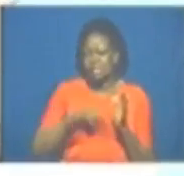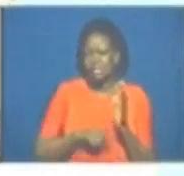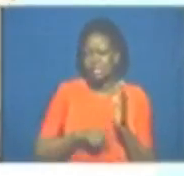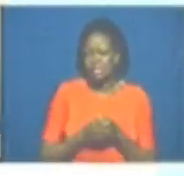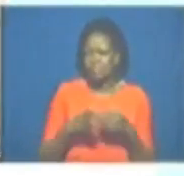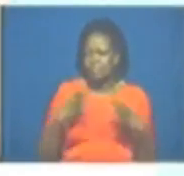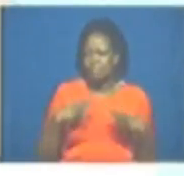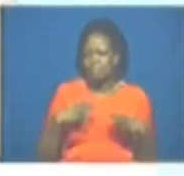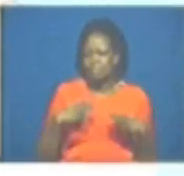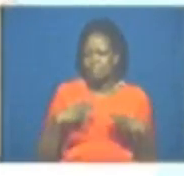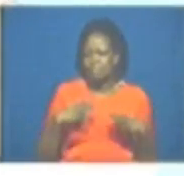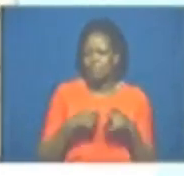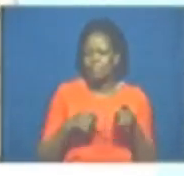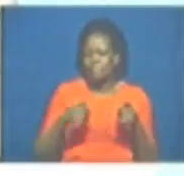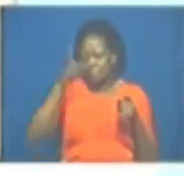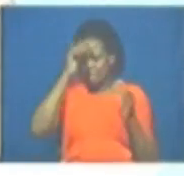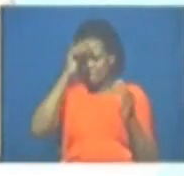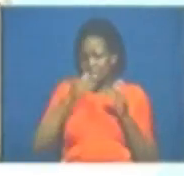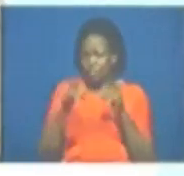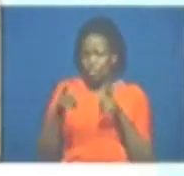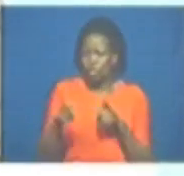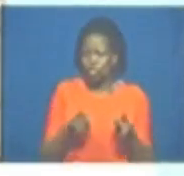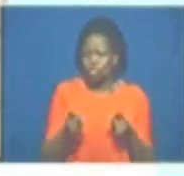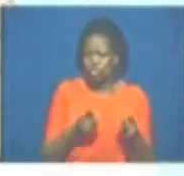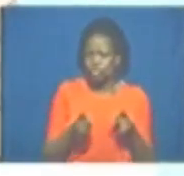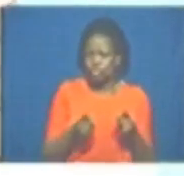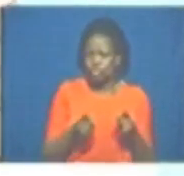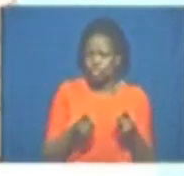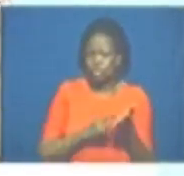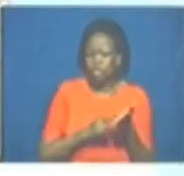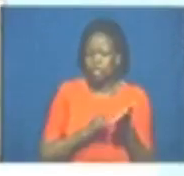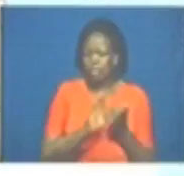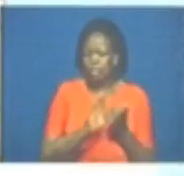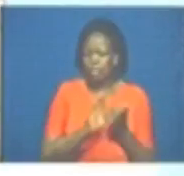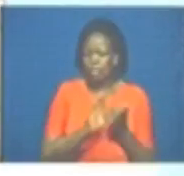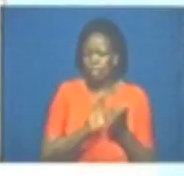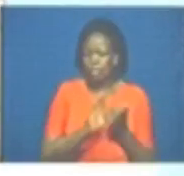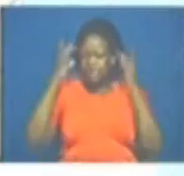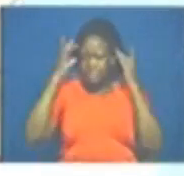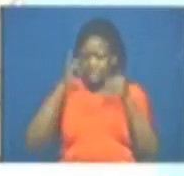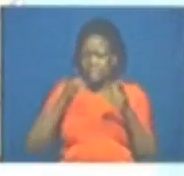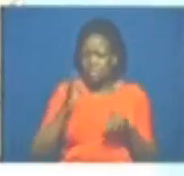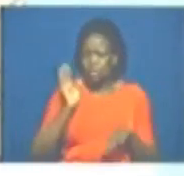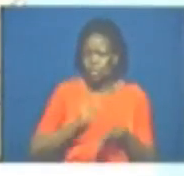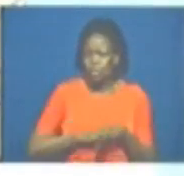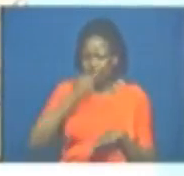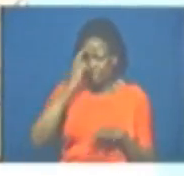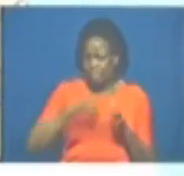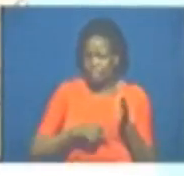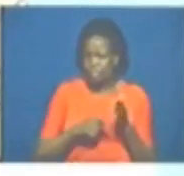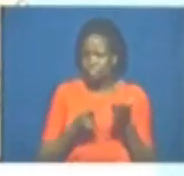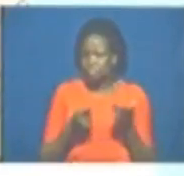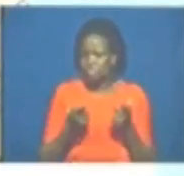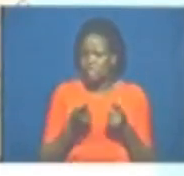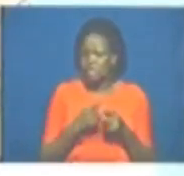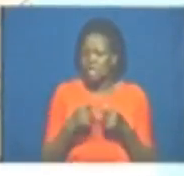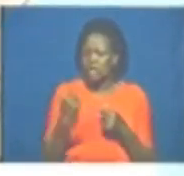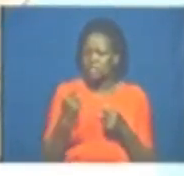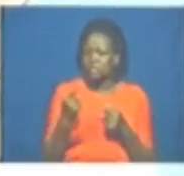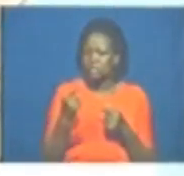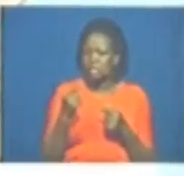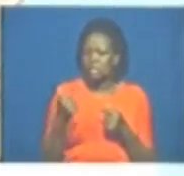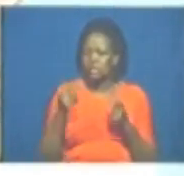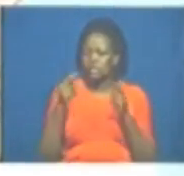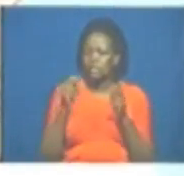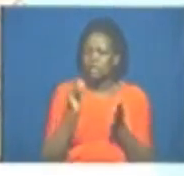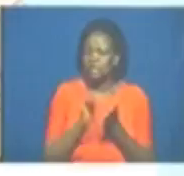people in the grassroots taking control of the resources, and they decide what is good for them. And the only other issue that has not